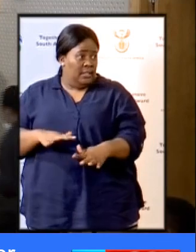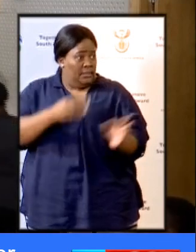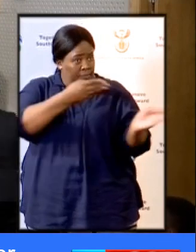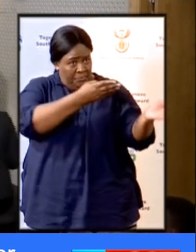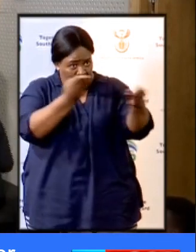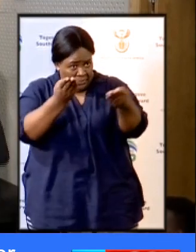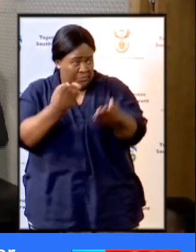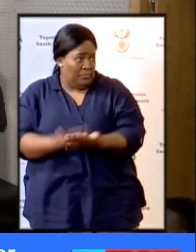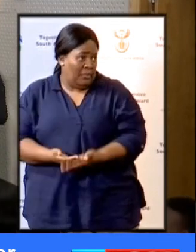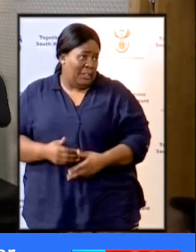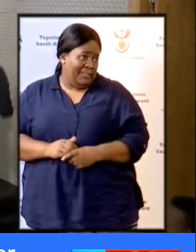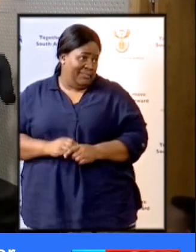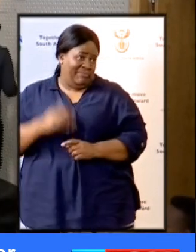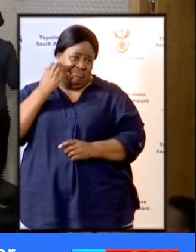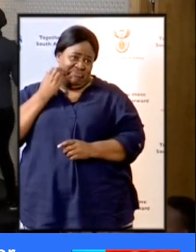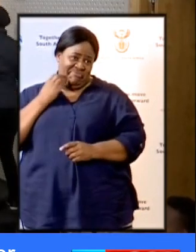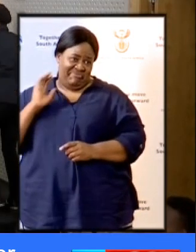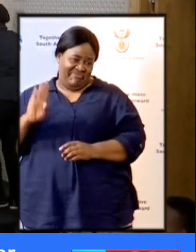Okay.